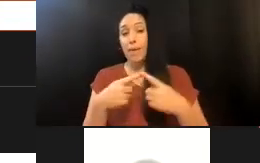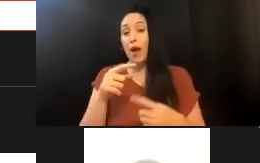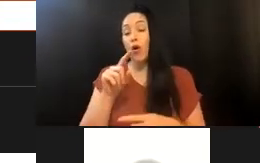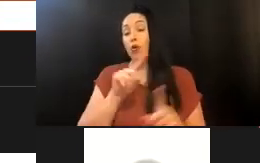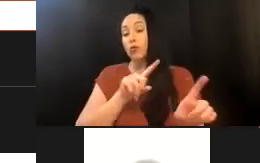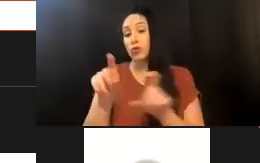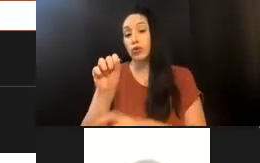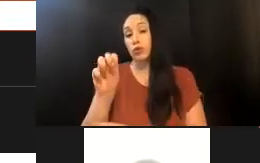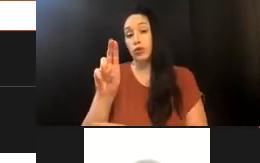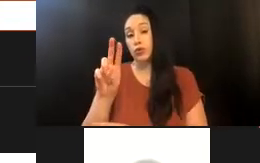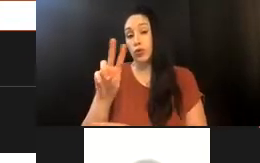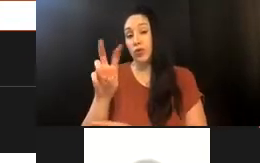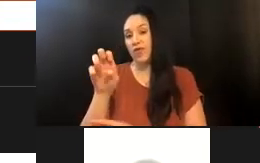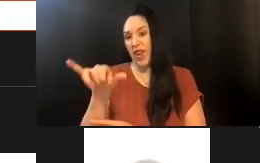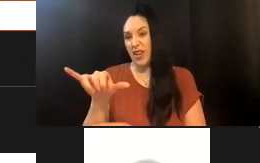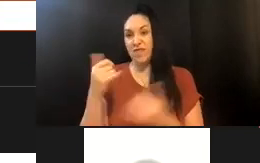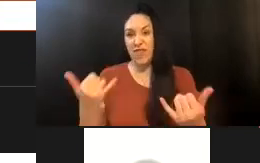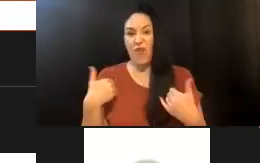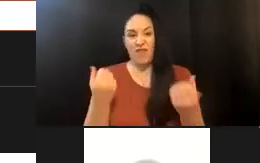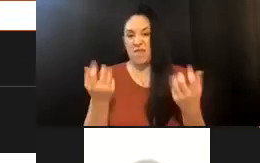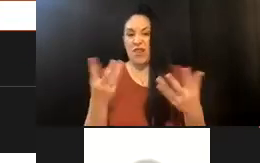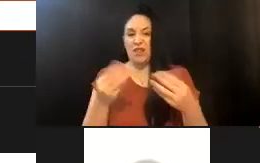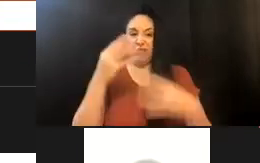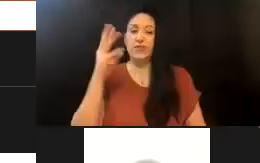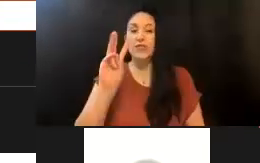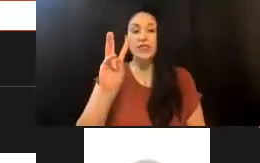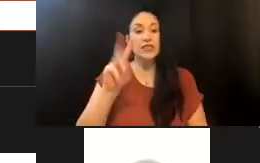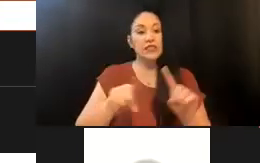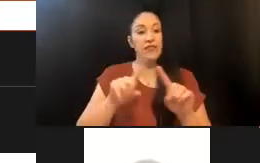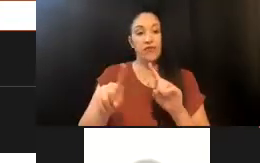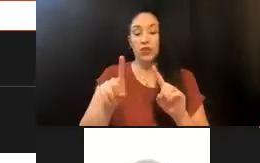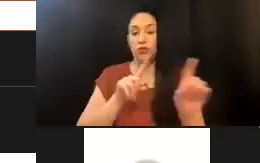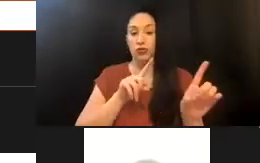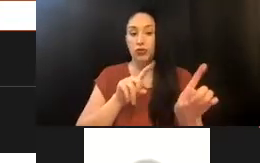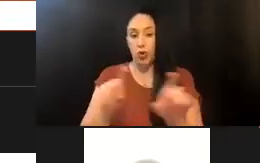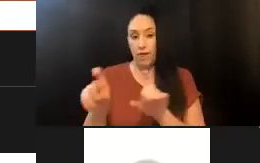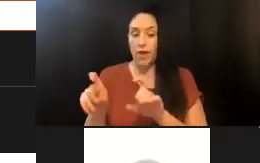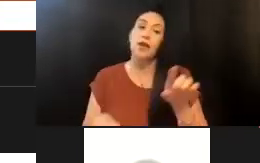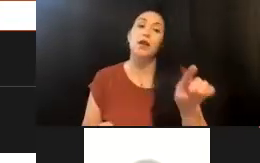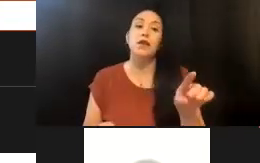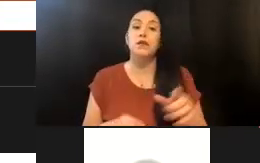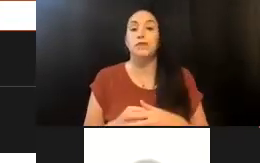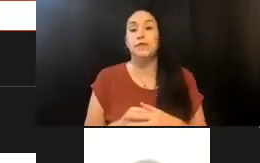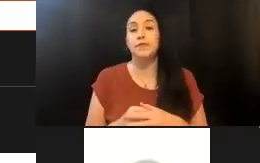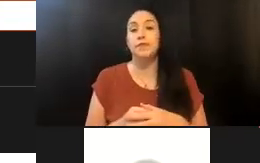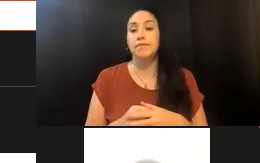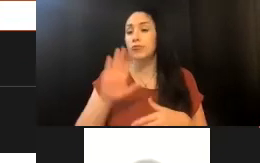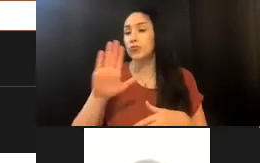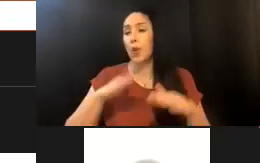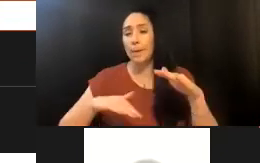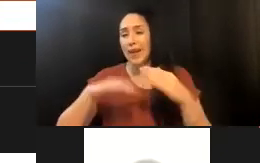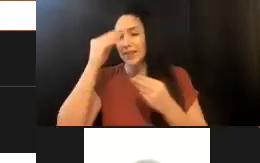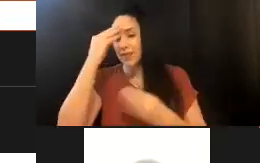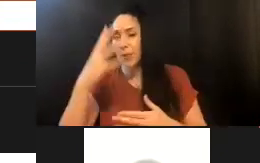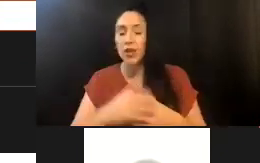that exist now. They have 6 core surveys that they do. These include information on your basics,